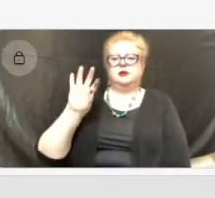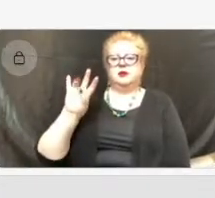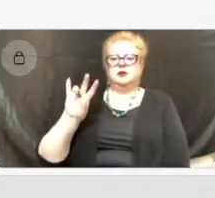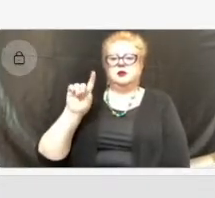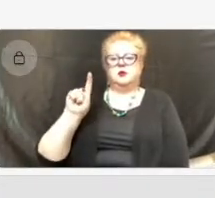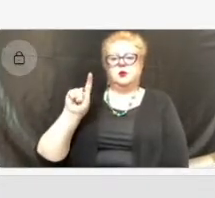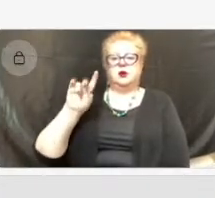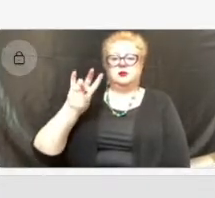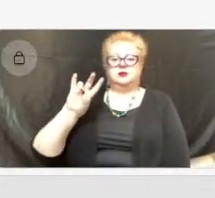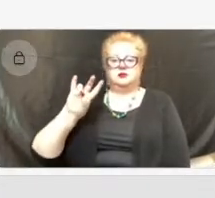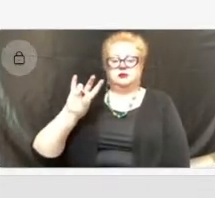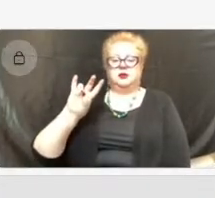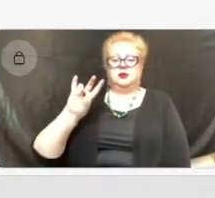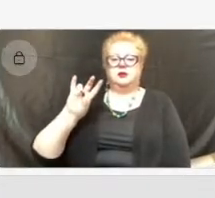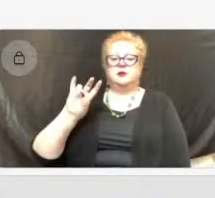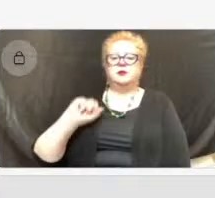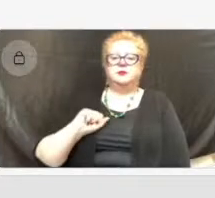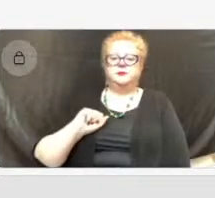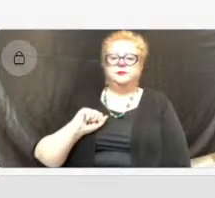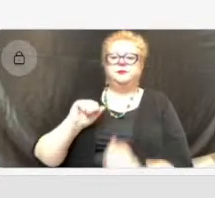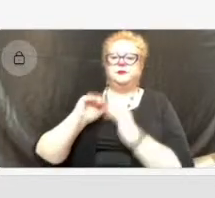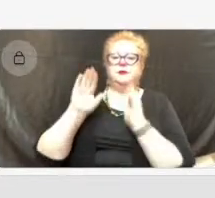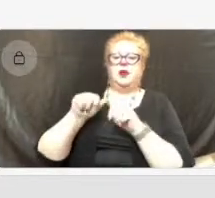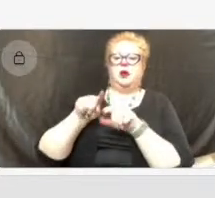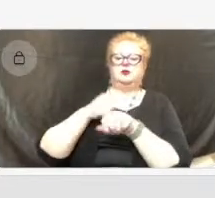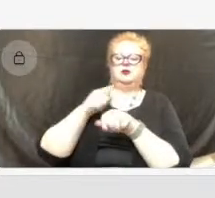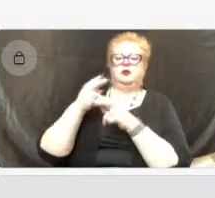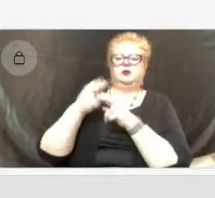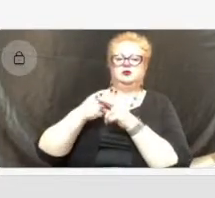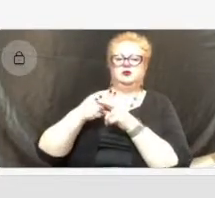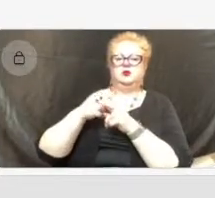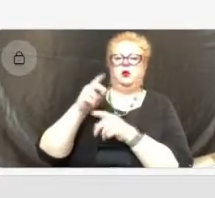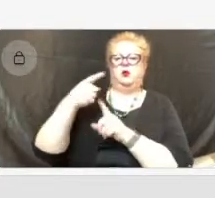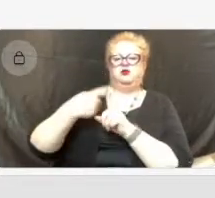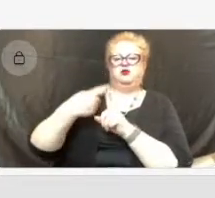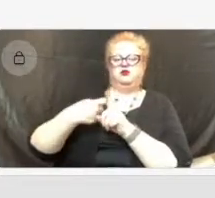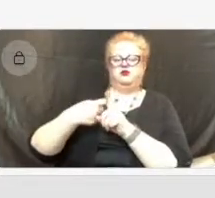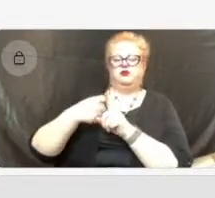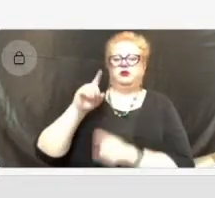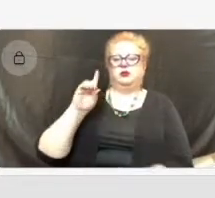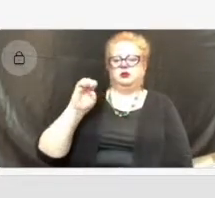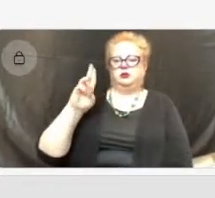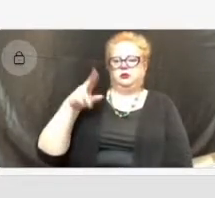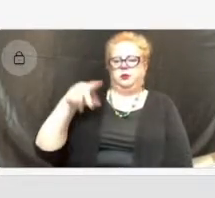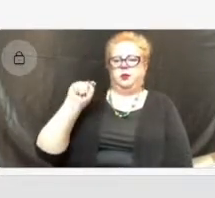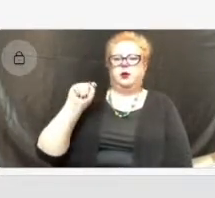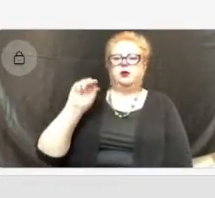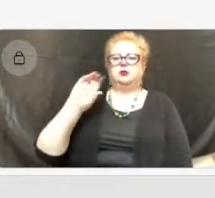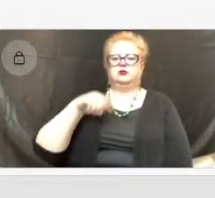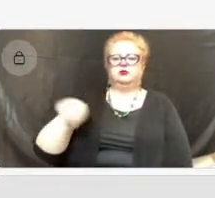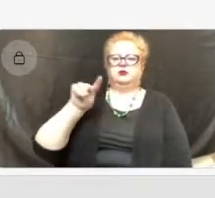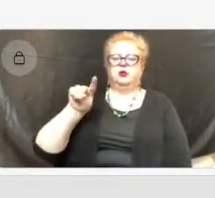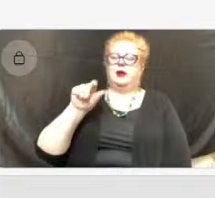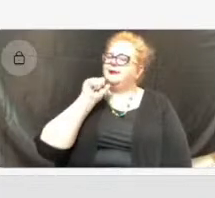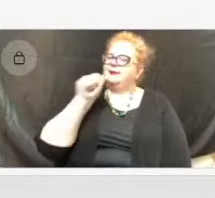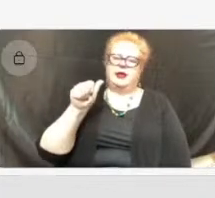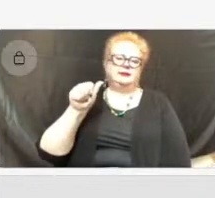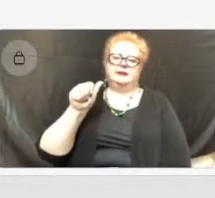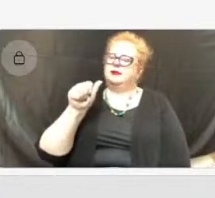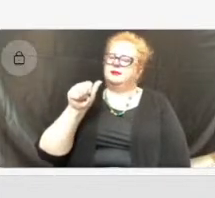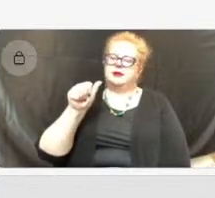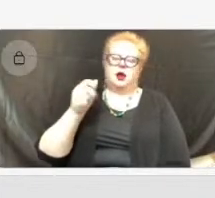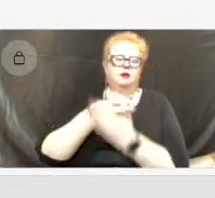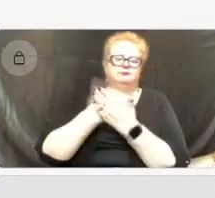Z9717, Powell Short-Term Rental, PDC, 3 Dove Circle. The applicant failed to send the required notice to surrounding property